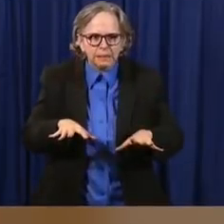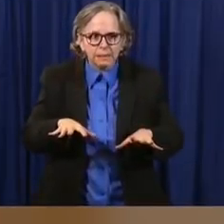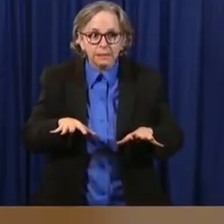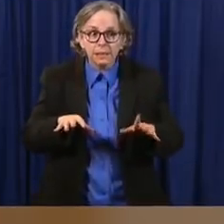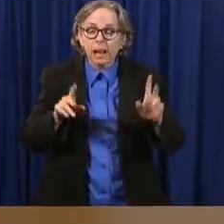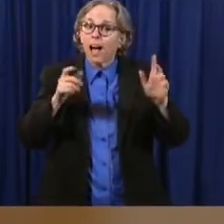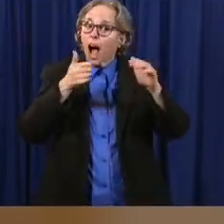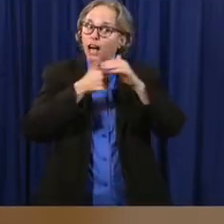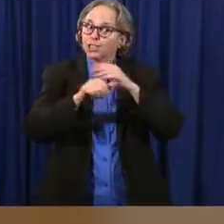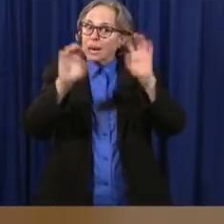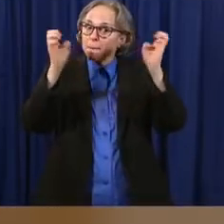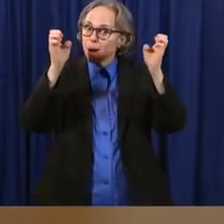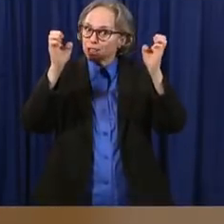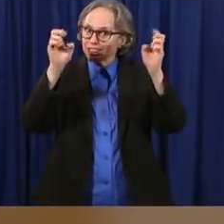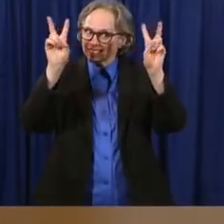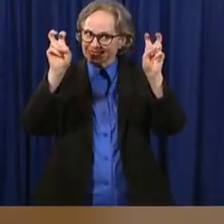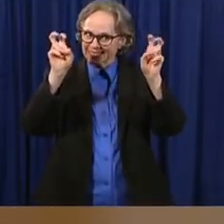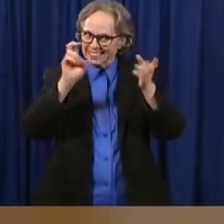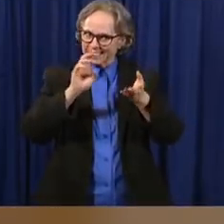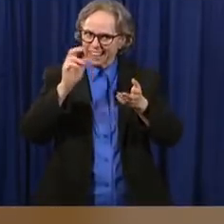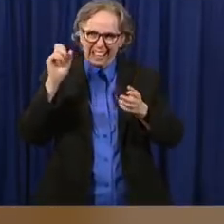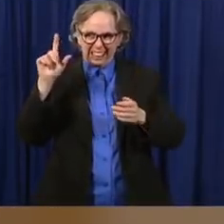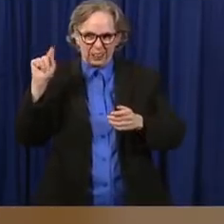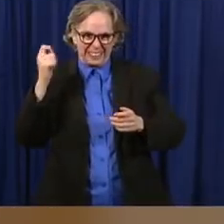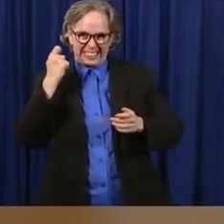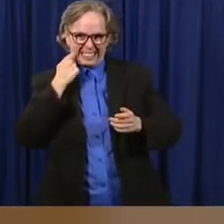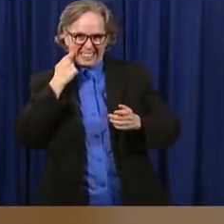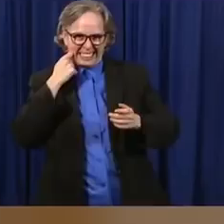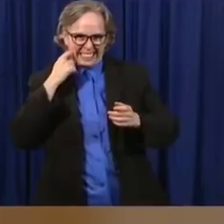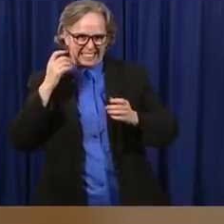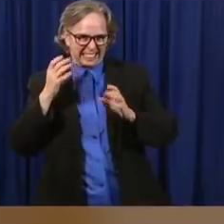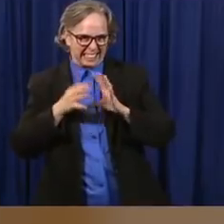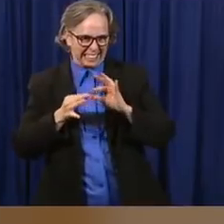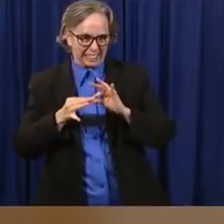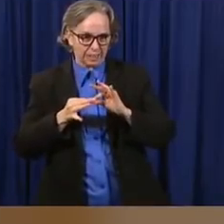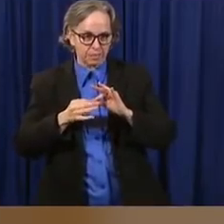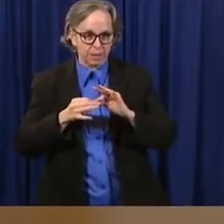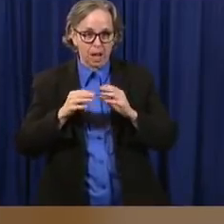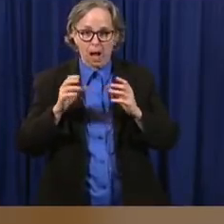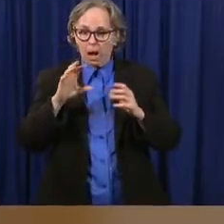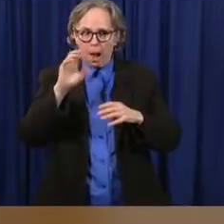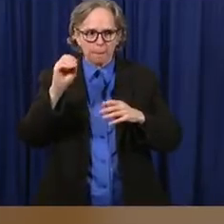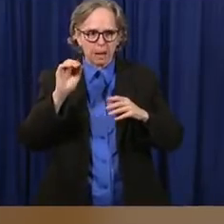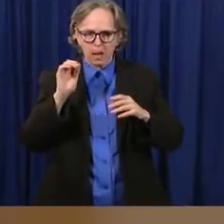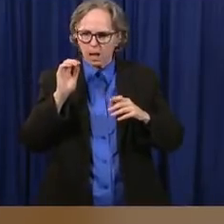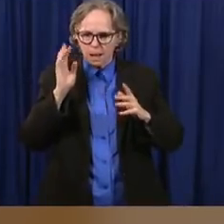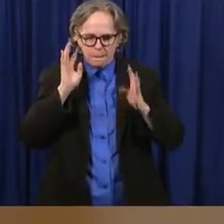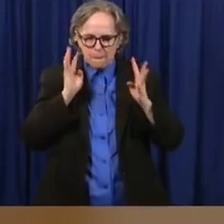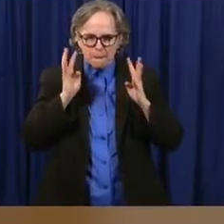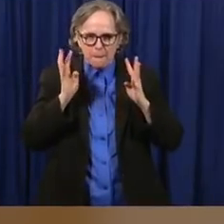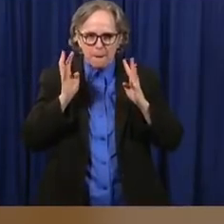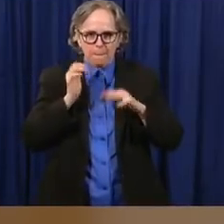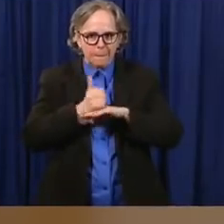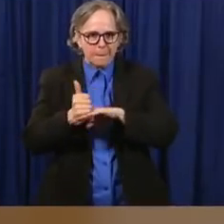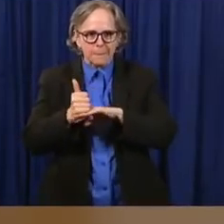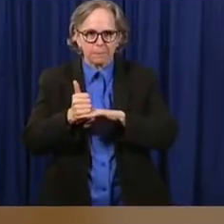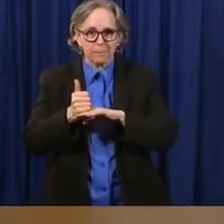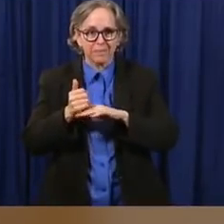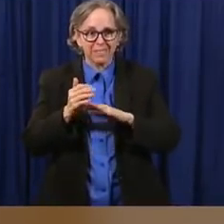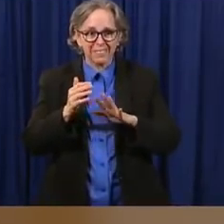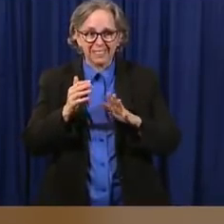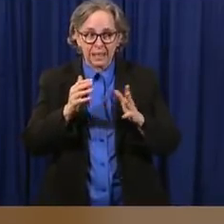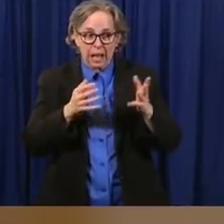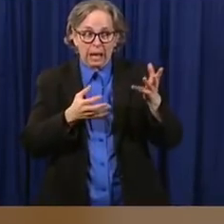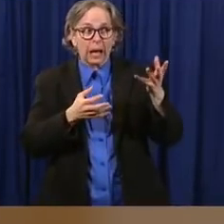that the Lieutenant Governor said. And so the companies are rapidly trying to develop them and then get them on board. And that